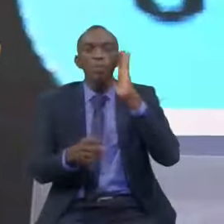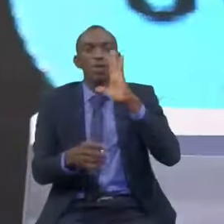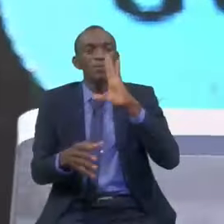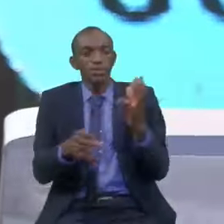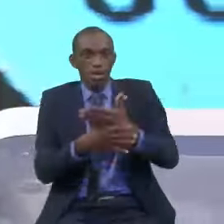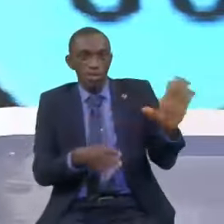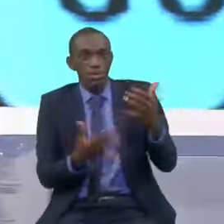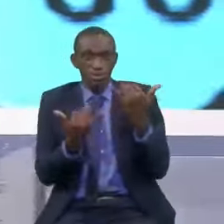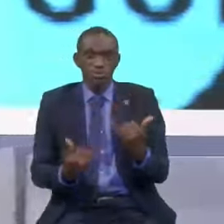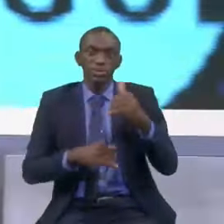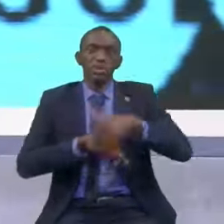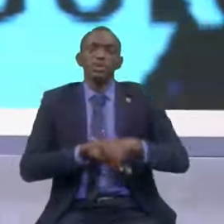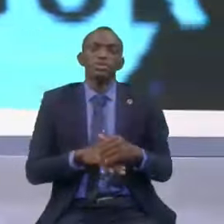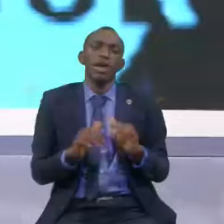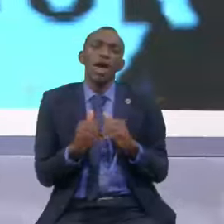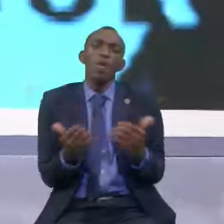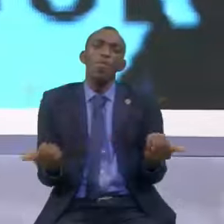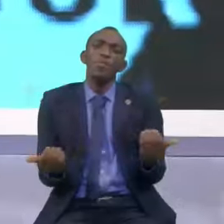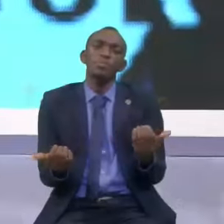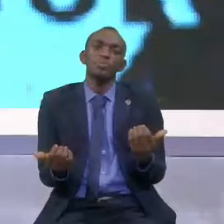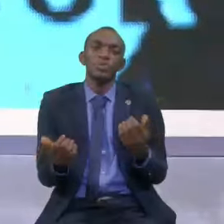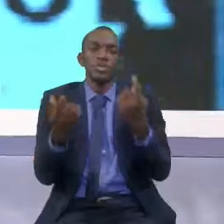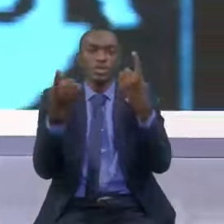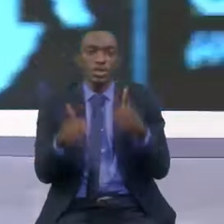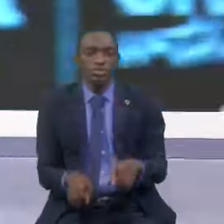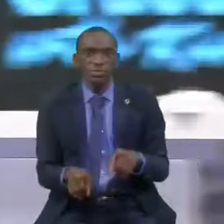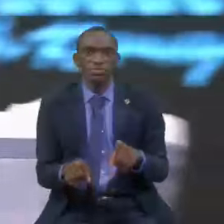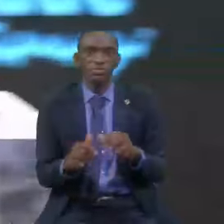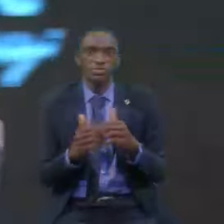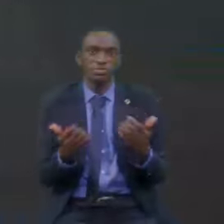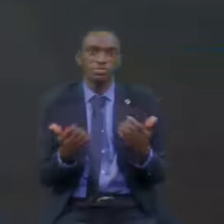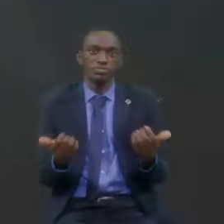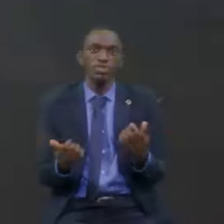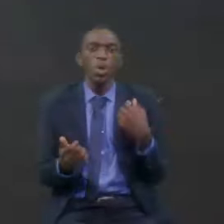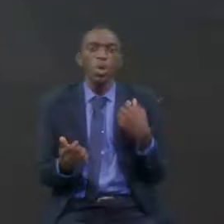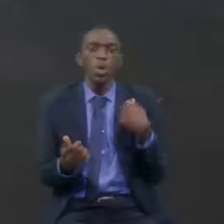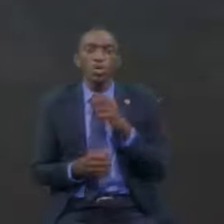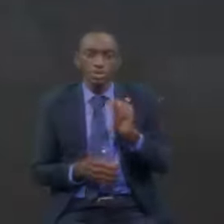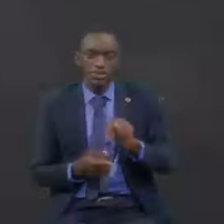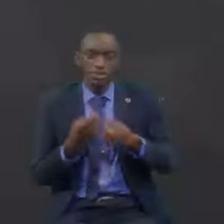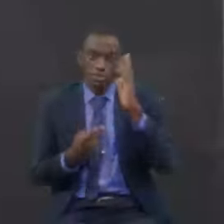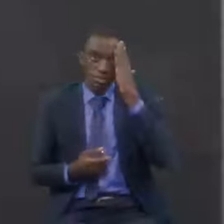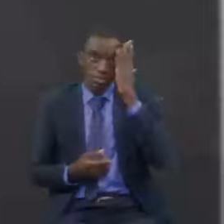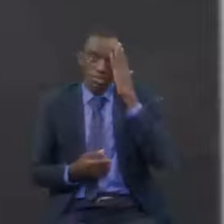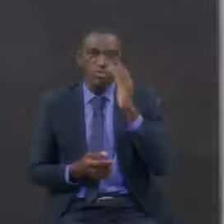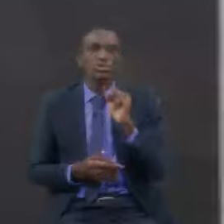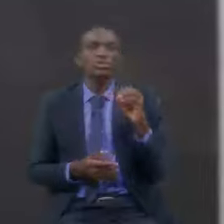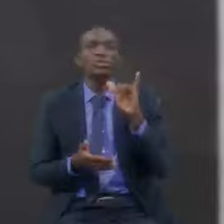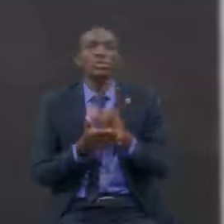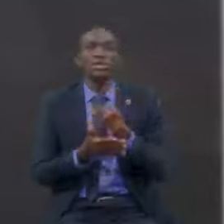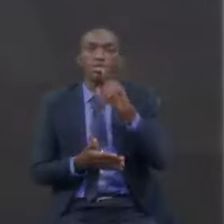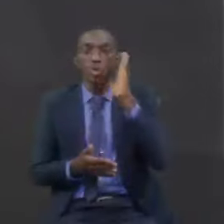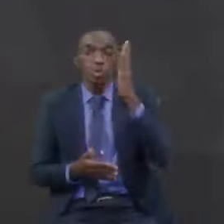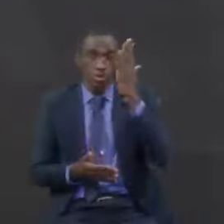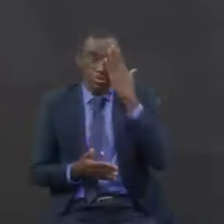How did it happen? We need to know so that you will know. If we walk in